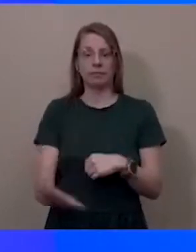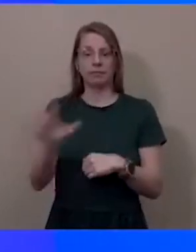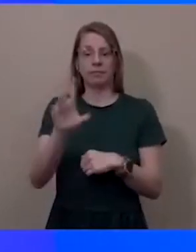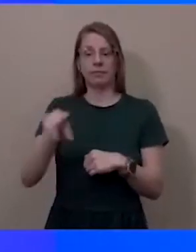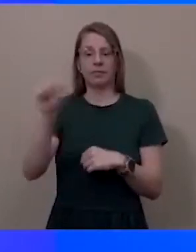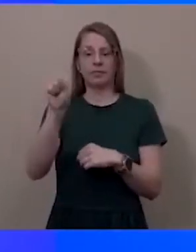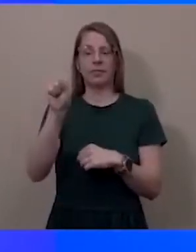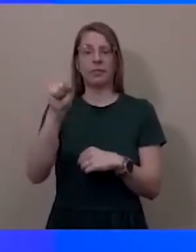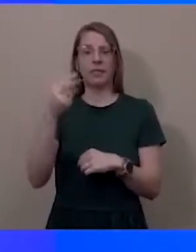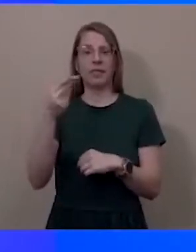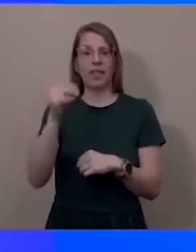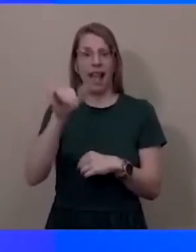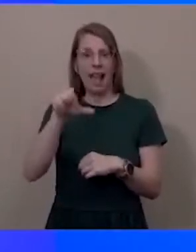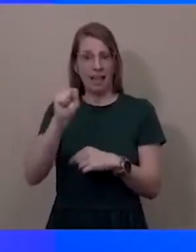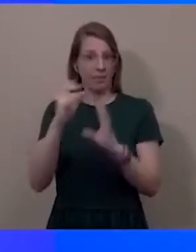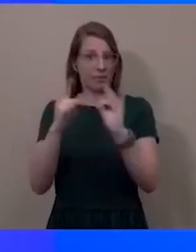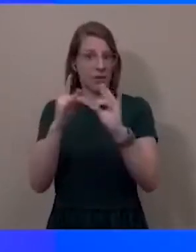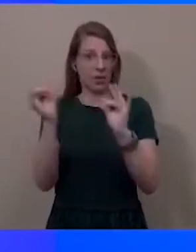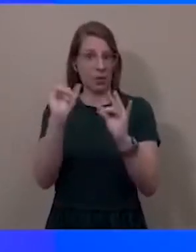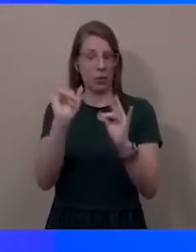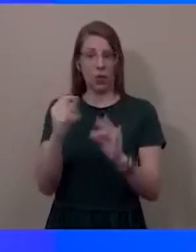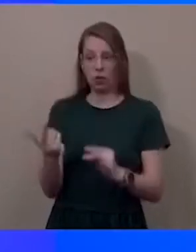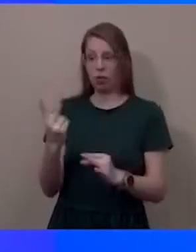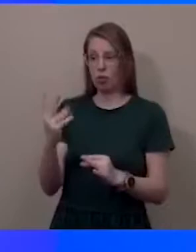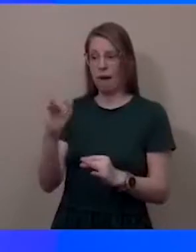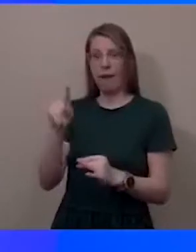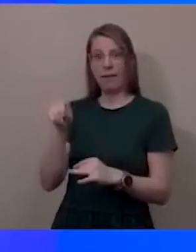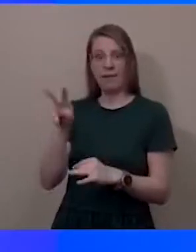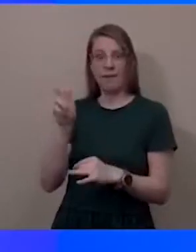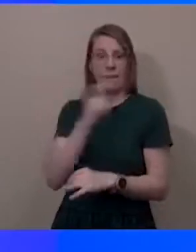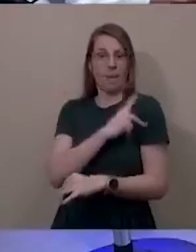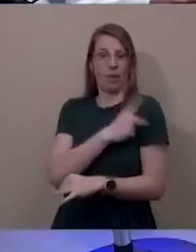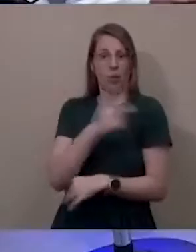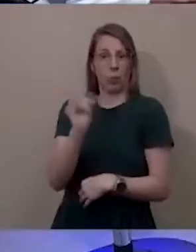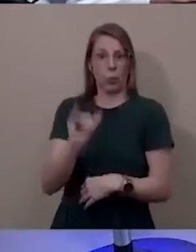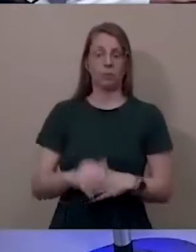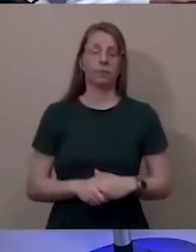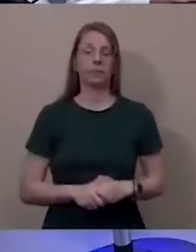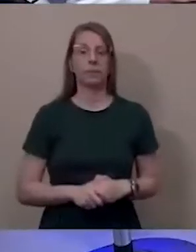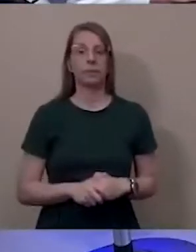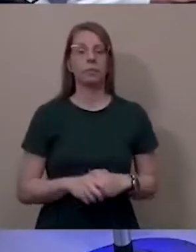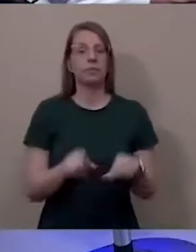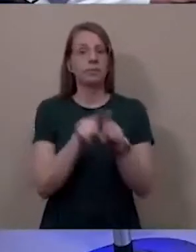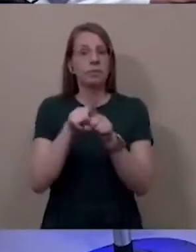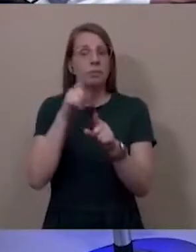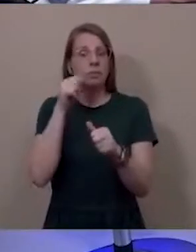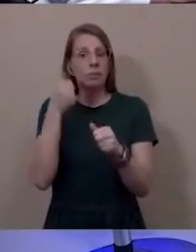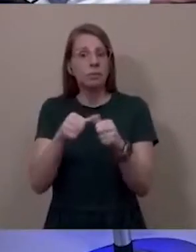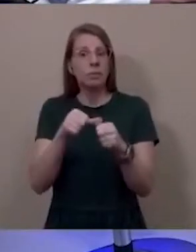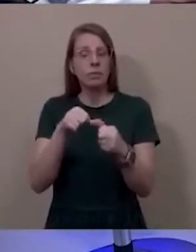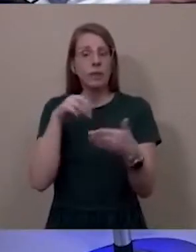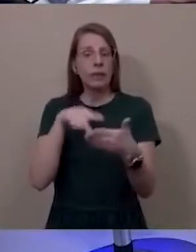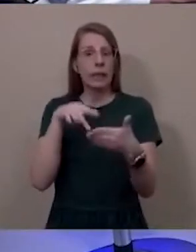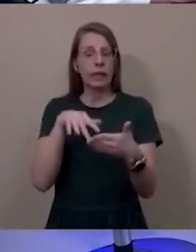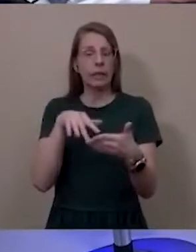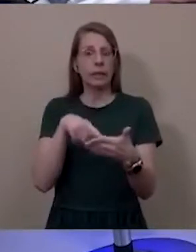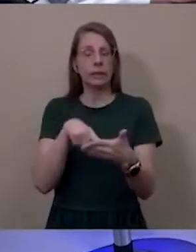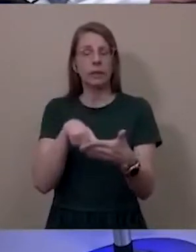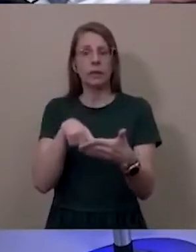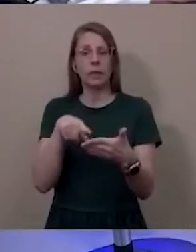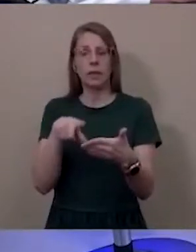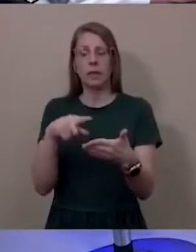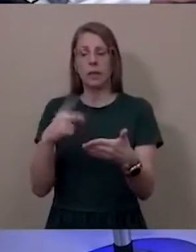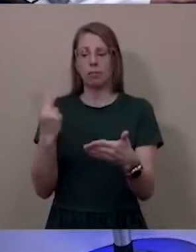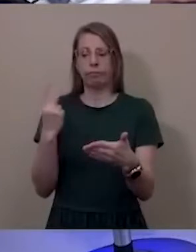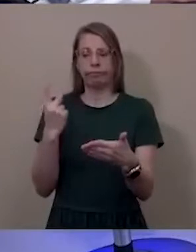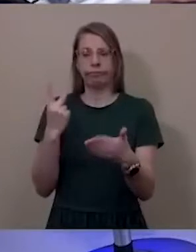Hayes should just mention as well, they have 2 active patients as well. And we should take note that there was a study you and I had the privilege to look